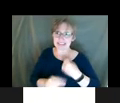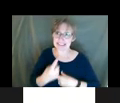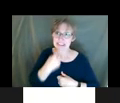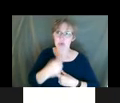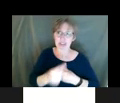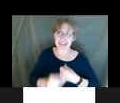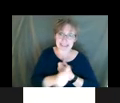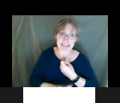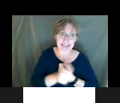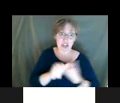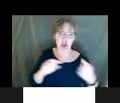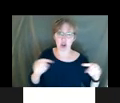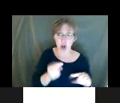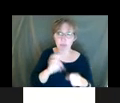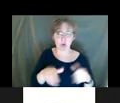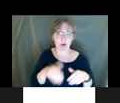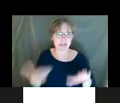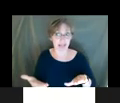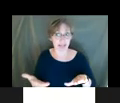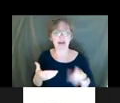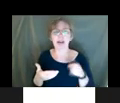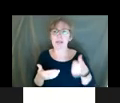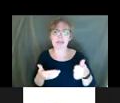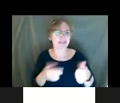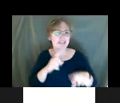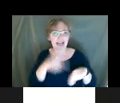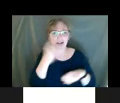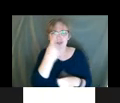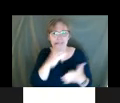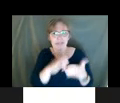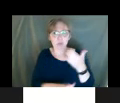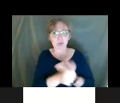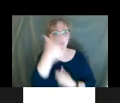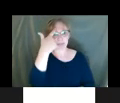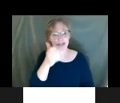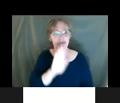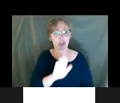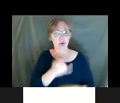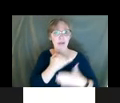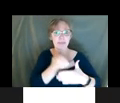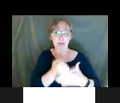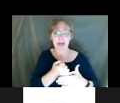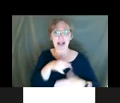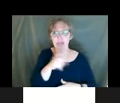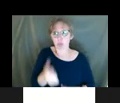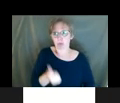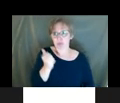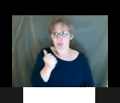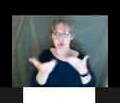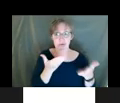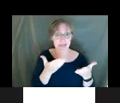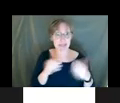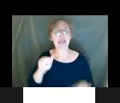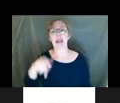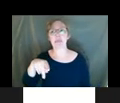unable to understand the risk because of an impairment, and is refusing services, APS may